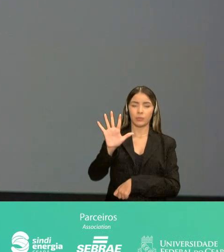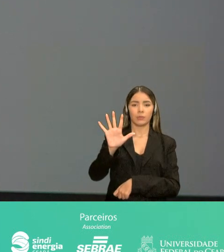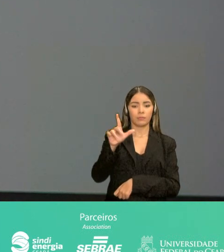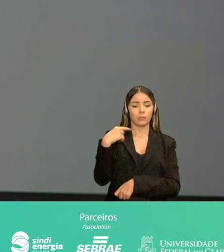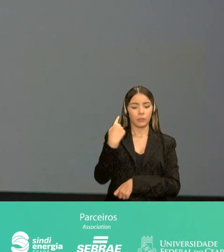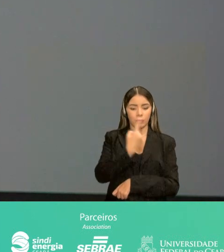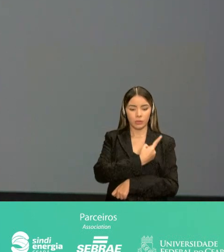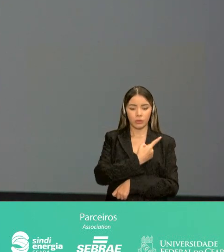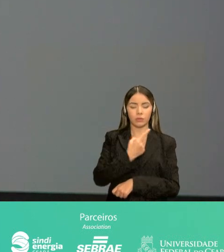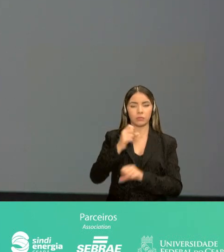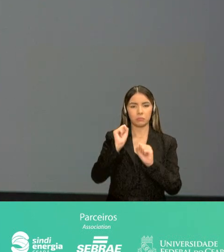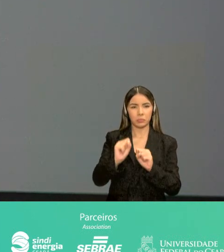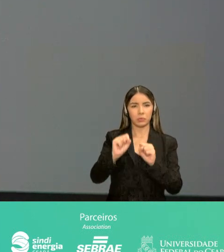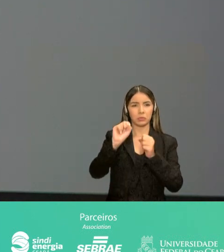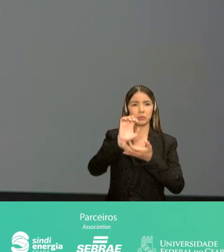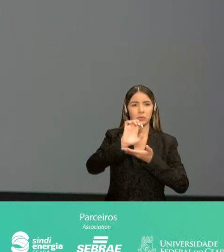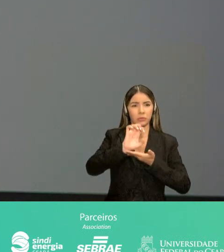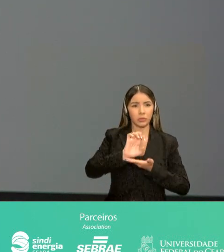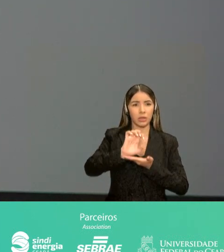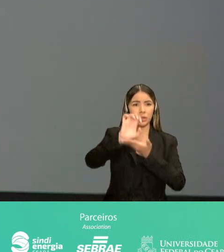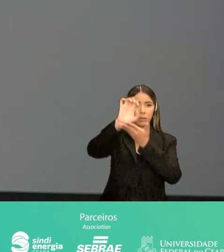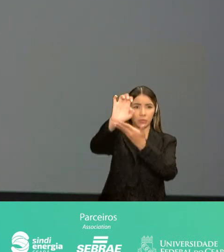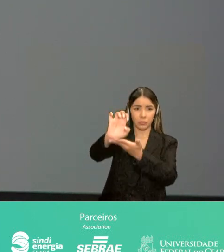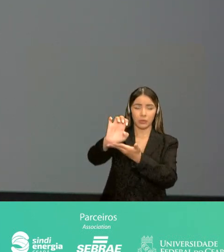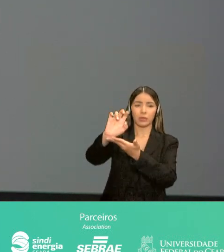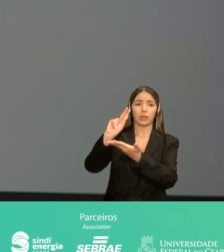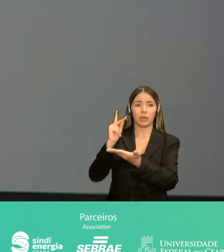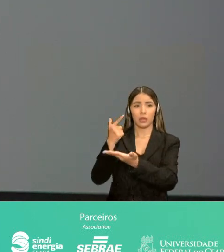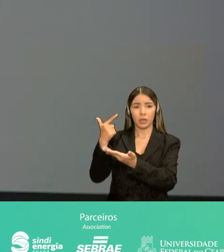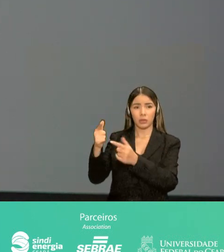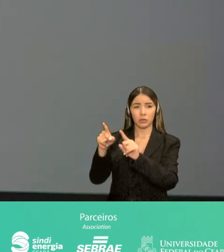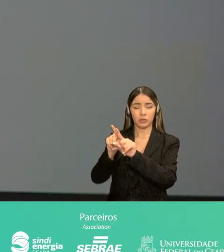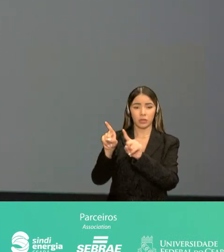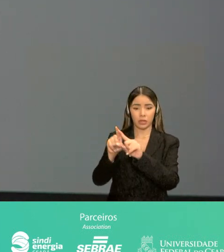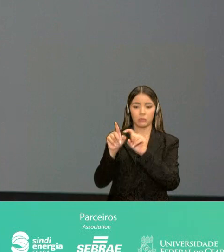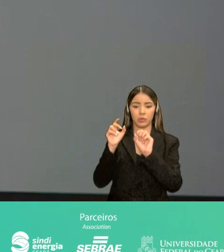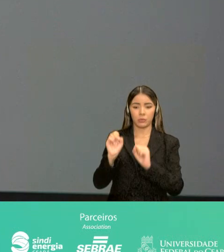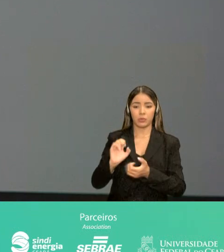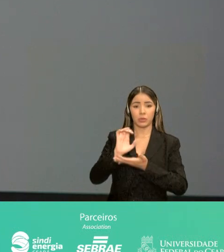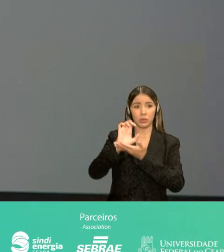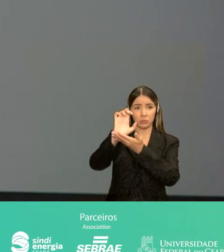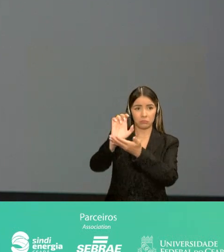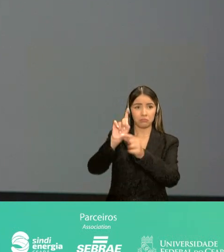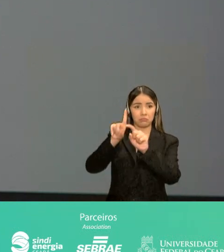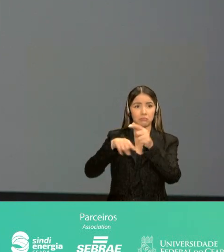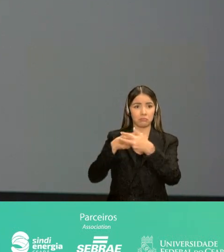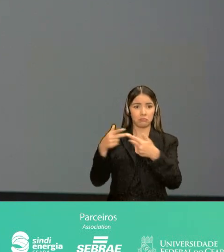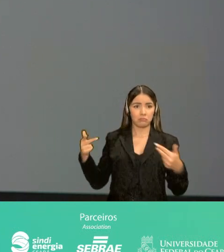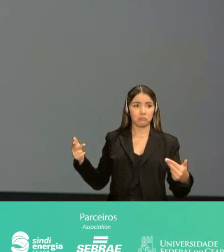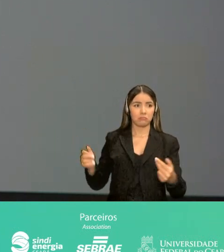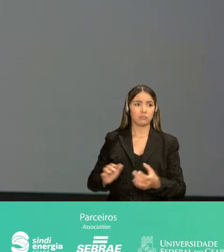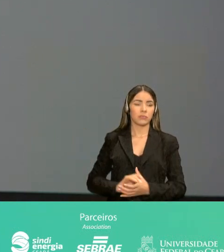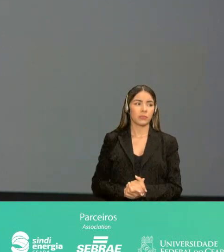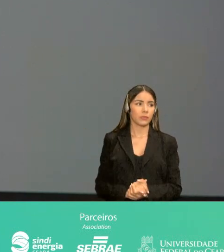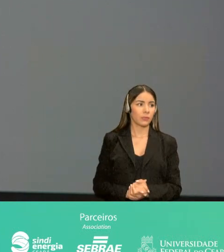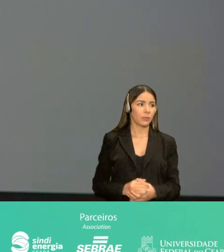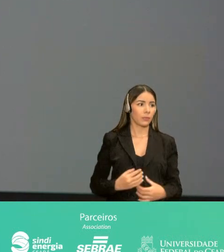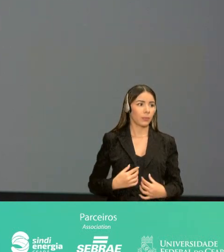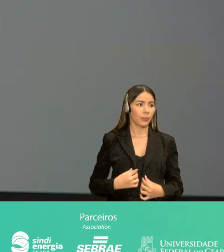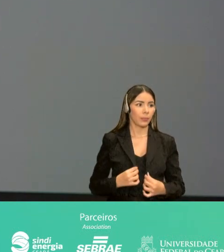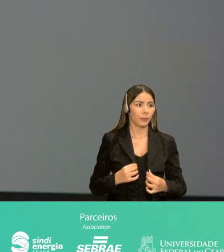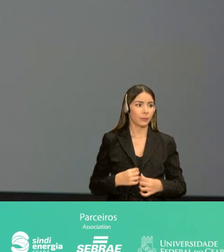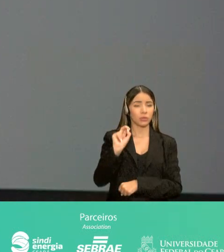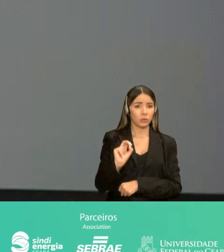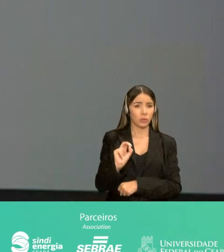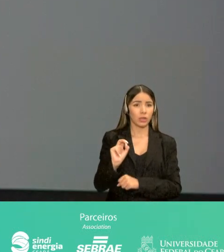about European exportations or exportations to Europe. Your